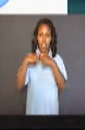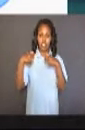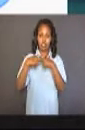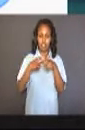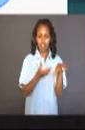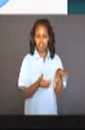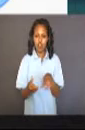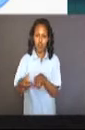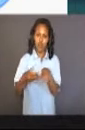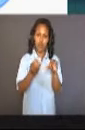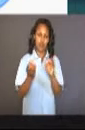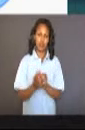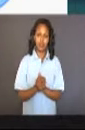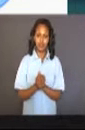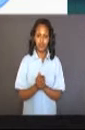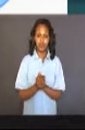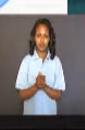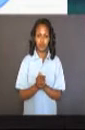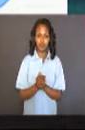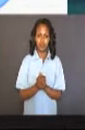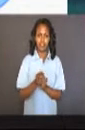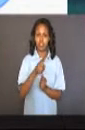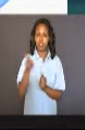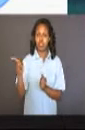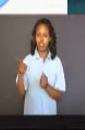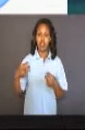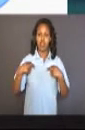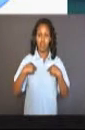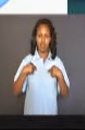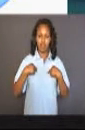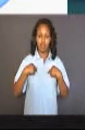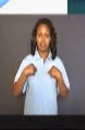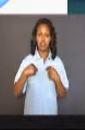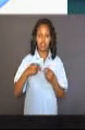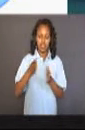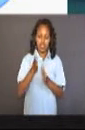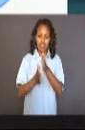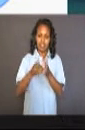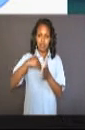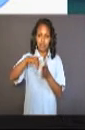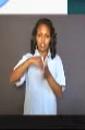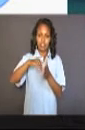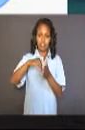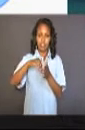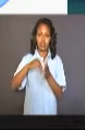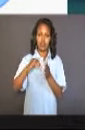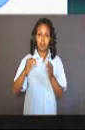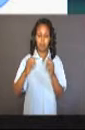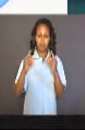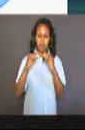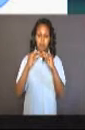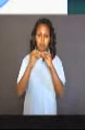electron flow. They have an intermediate magnitude